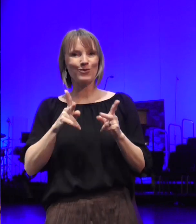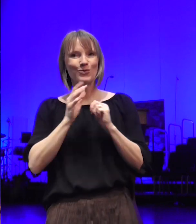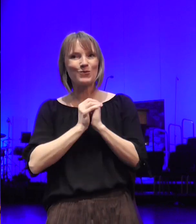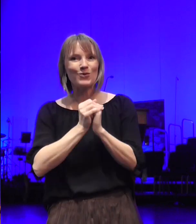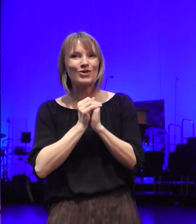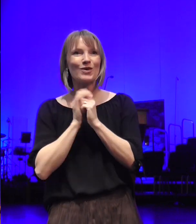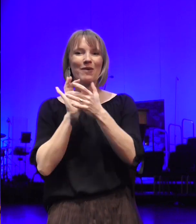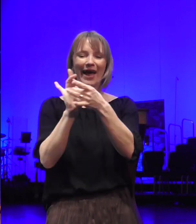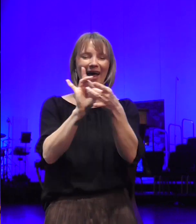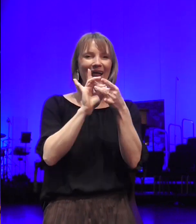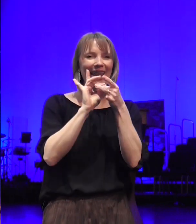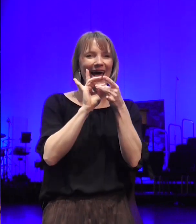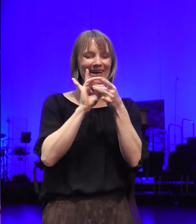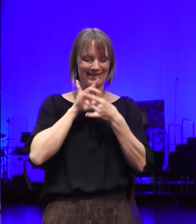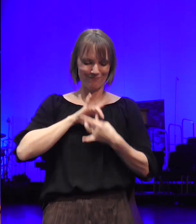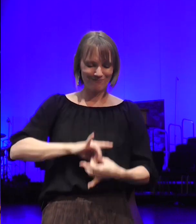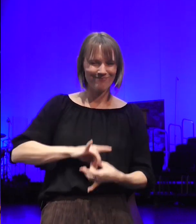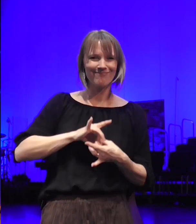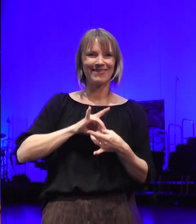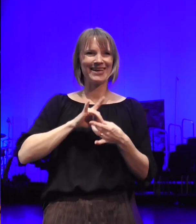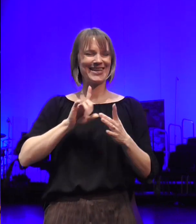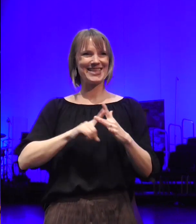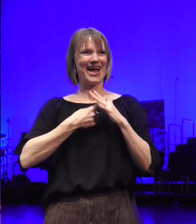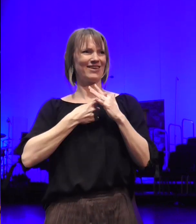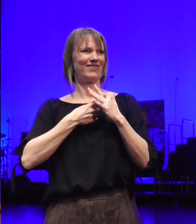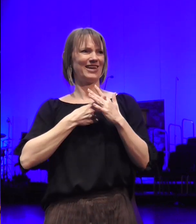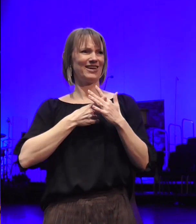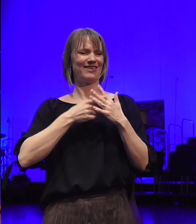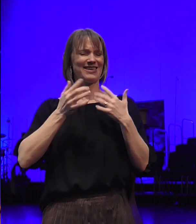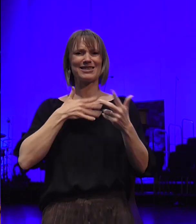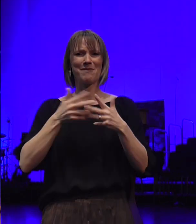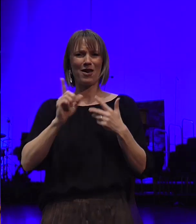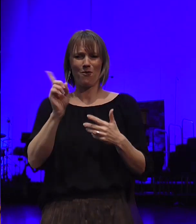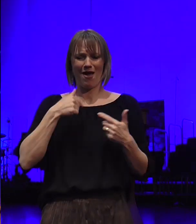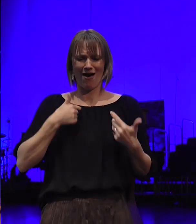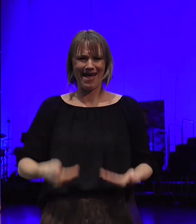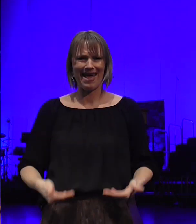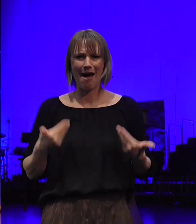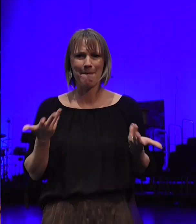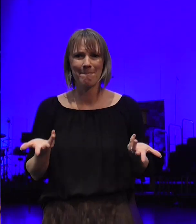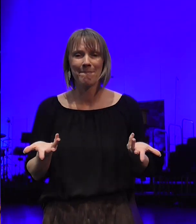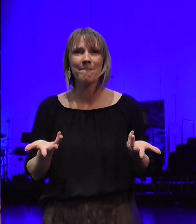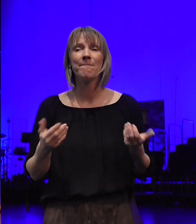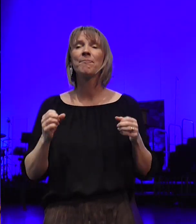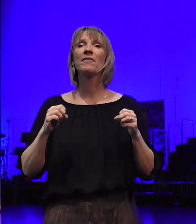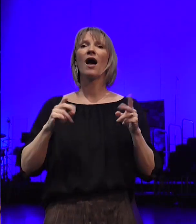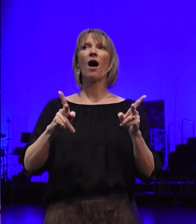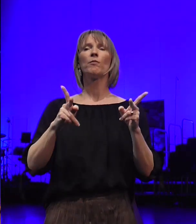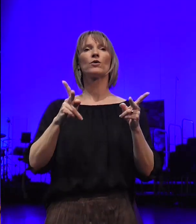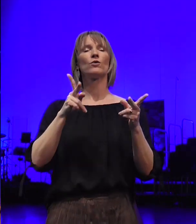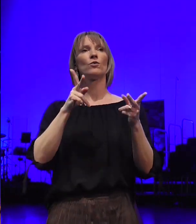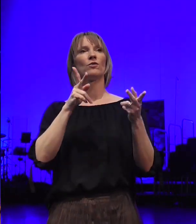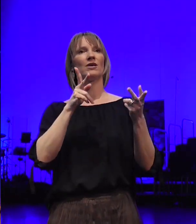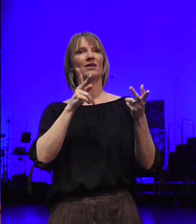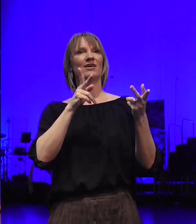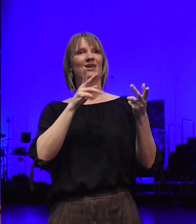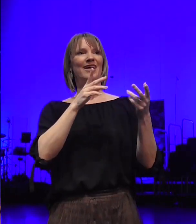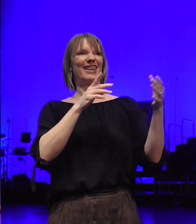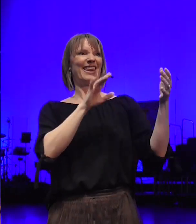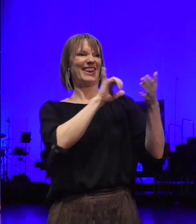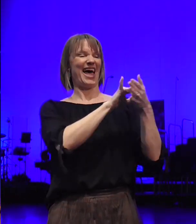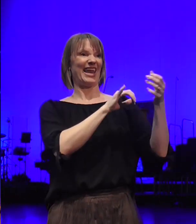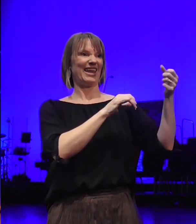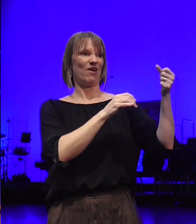be connected is activated no matter where I am. And so it's an opportunity to let go of the